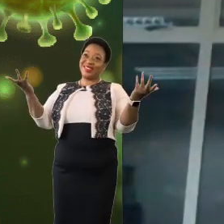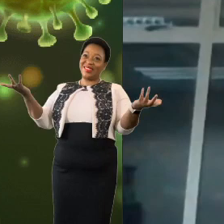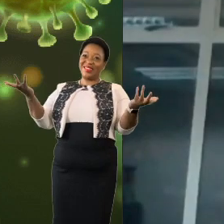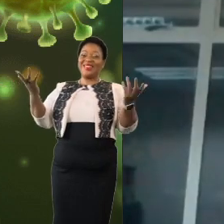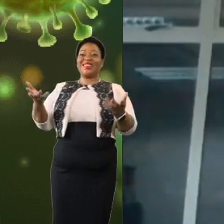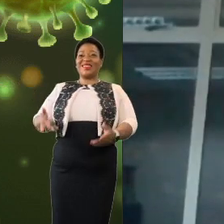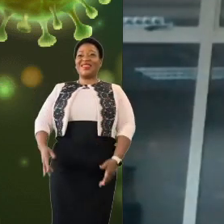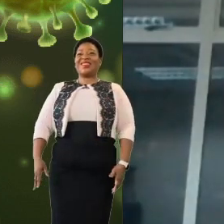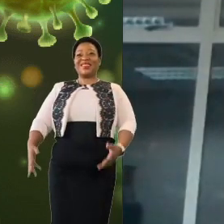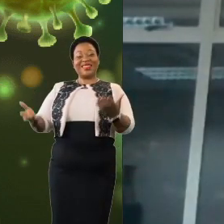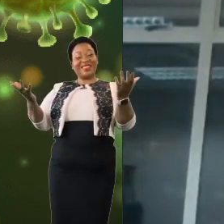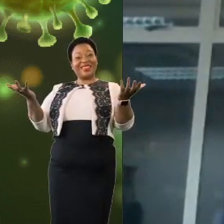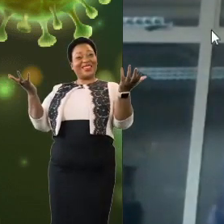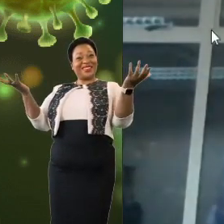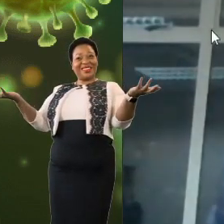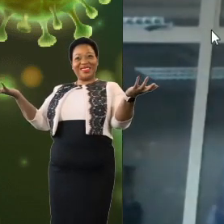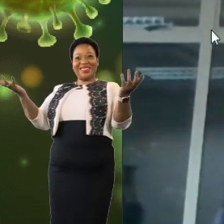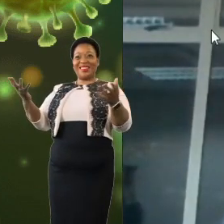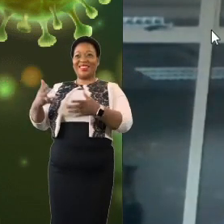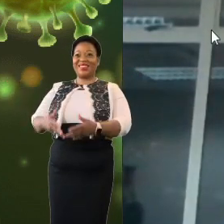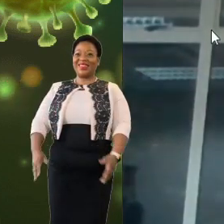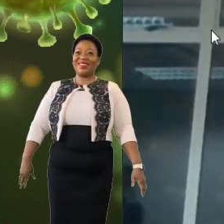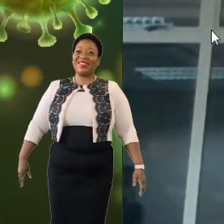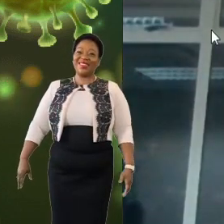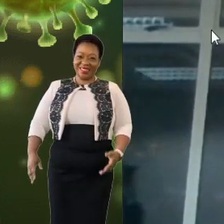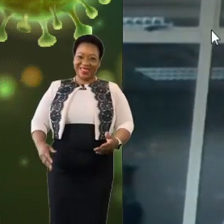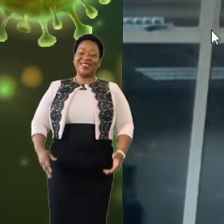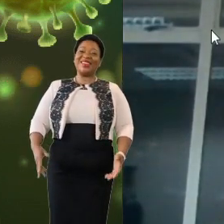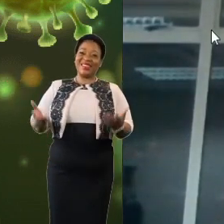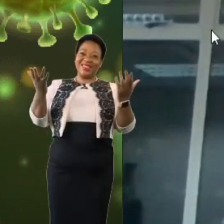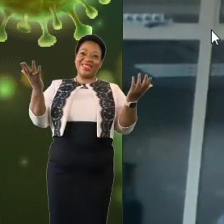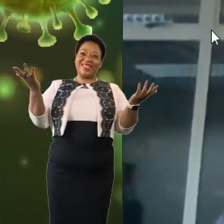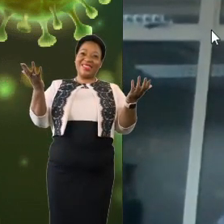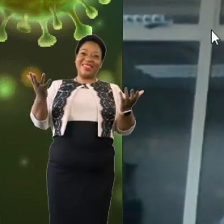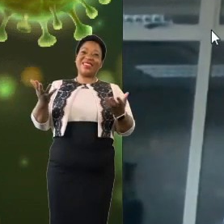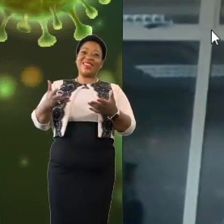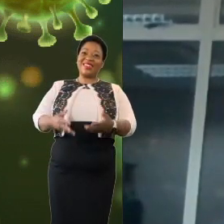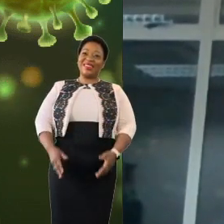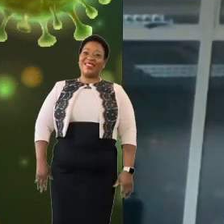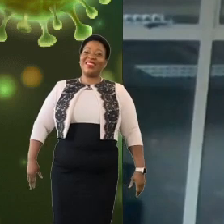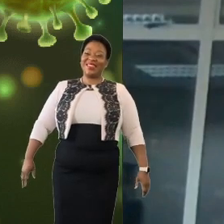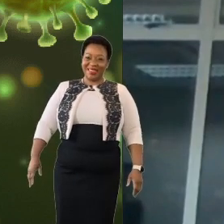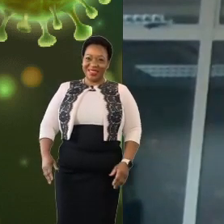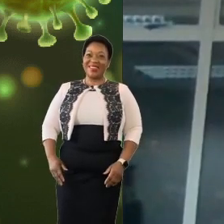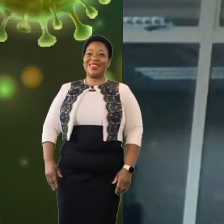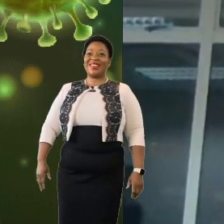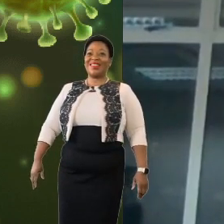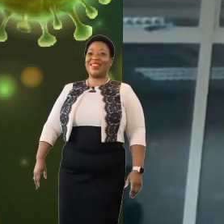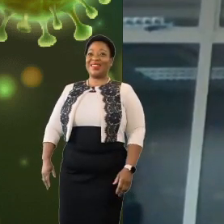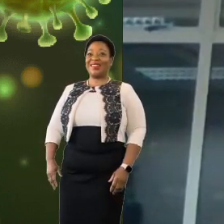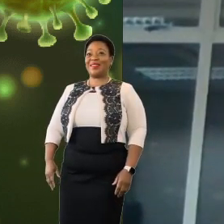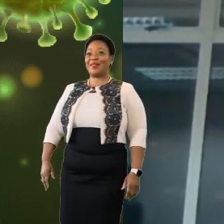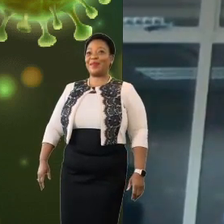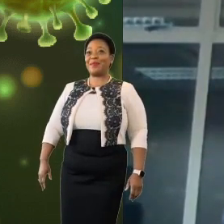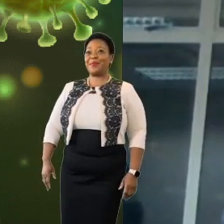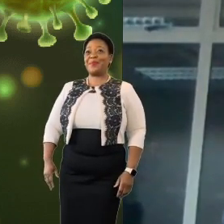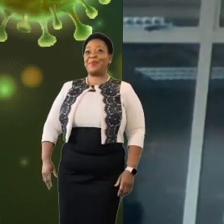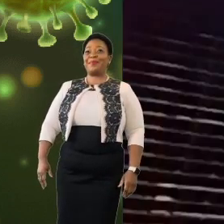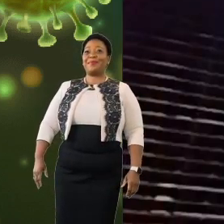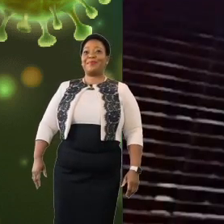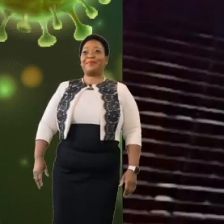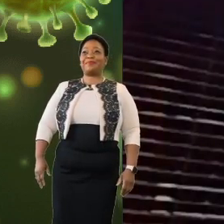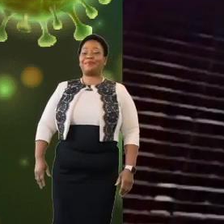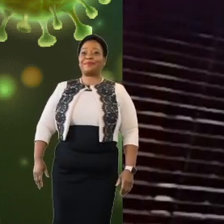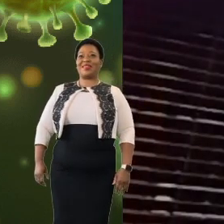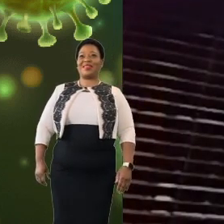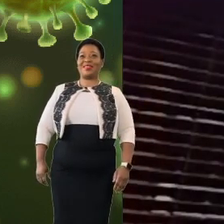Thank you, Frikkie. I think while we're waiting for MEC to come back online, just to indicate that